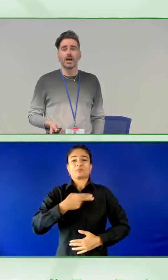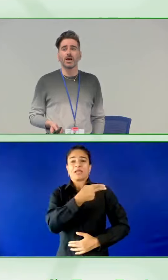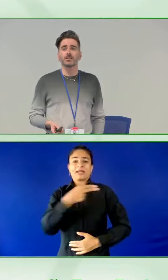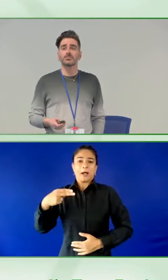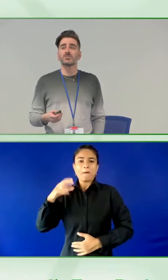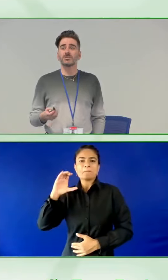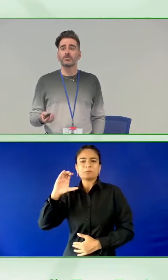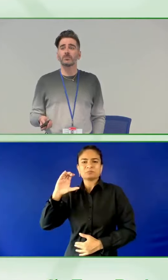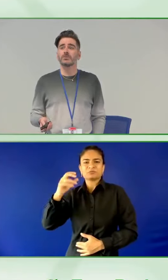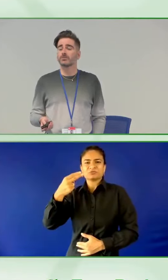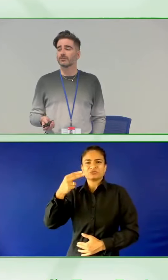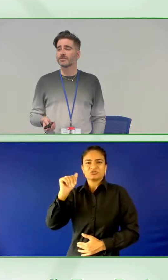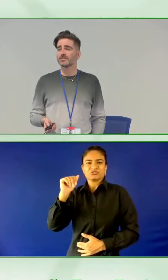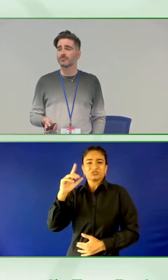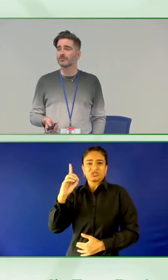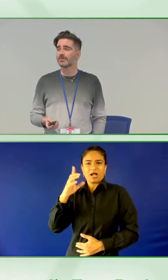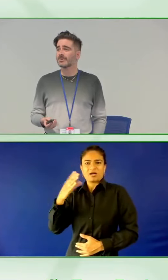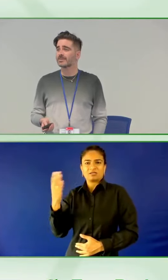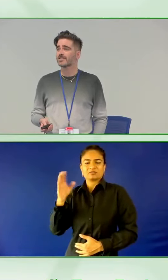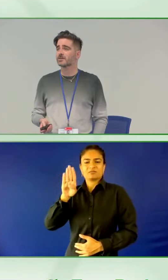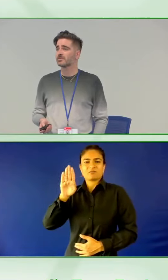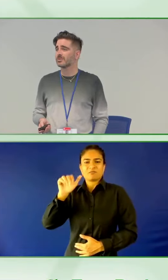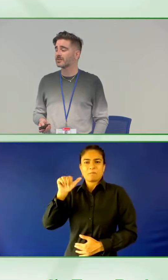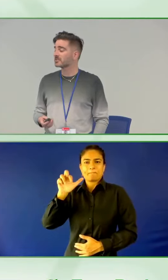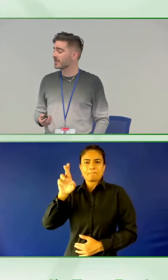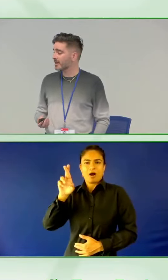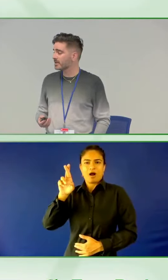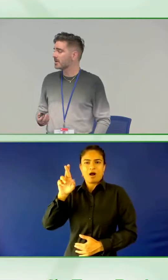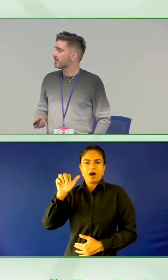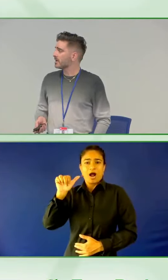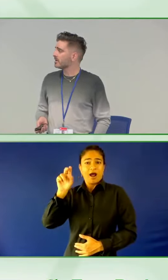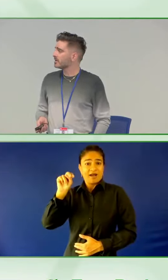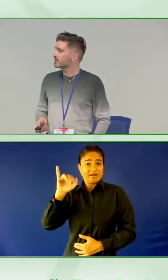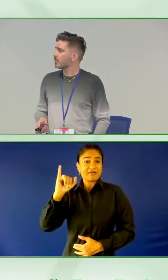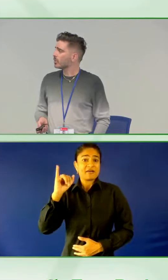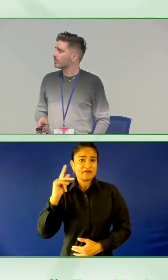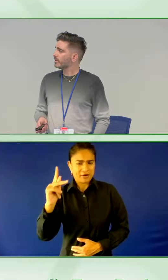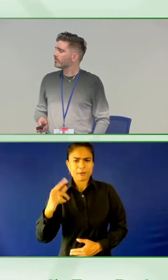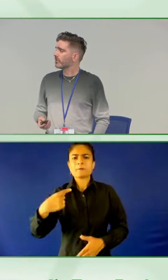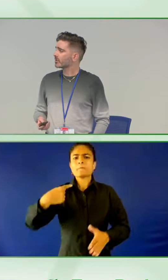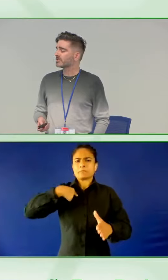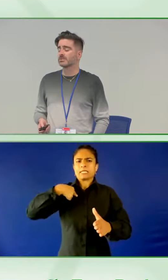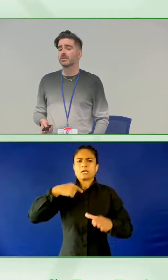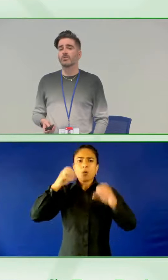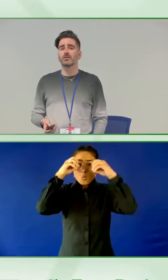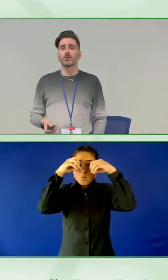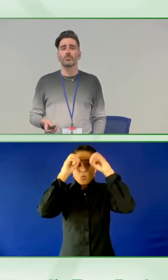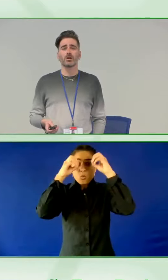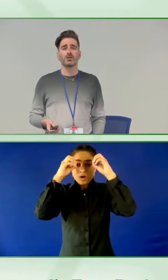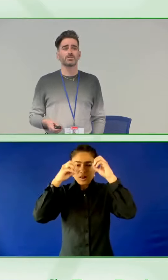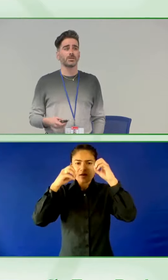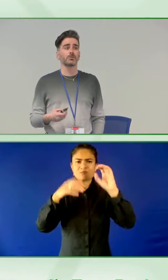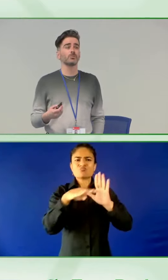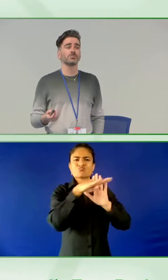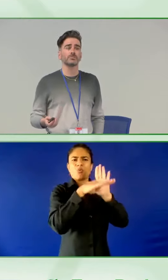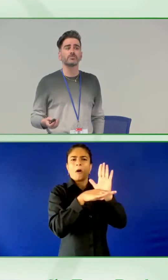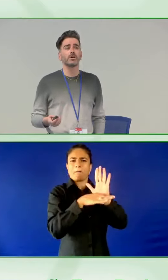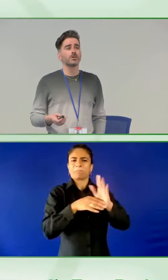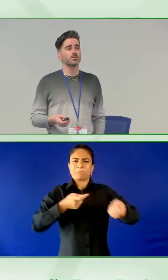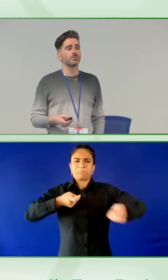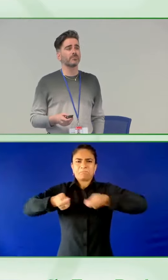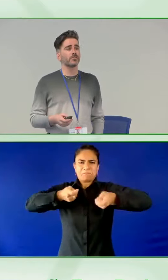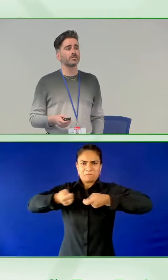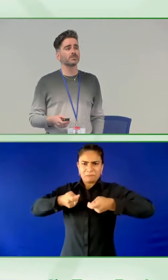use. Specifically, the reason that we're really excited to be here today is we're really focused in making our products